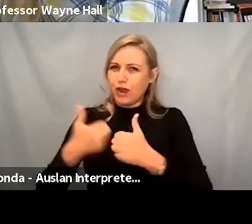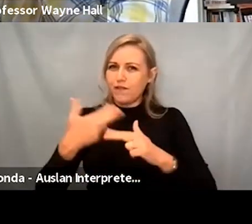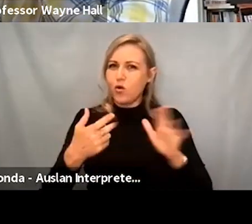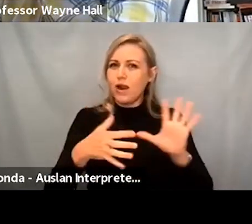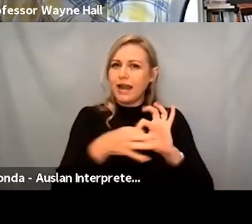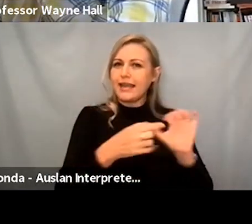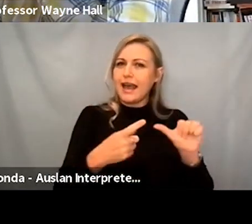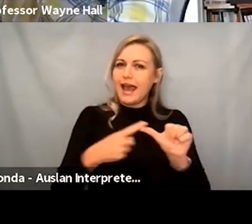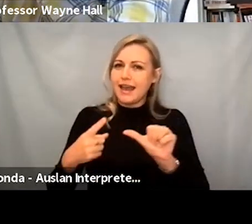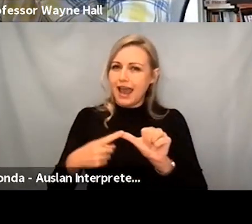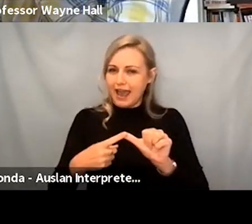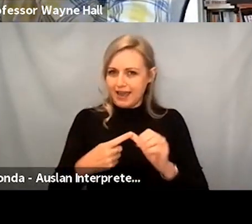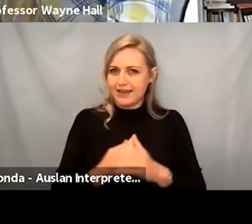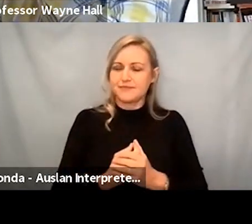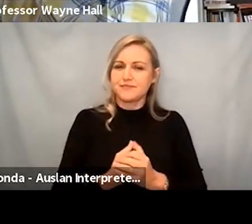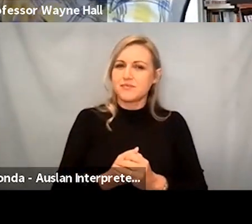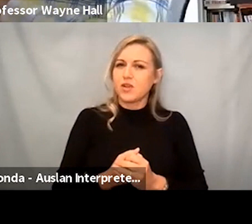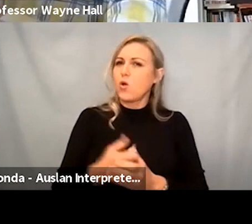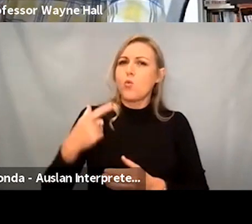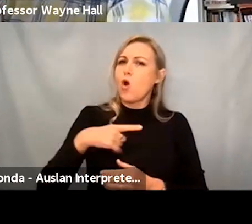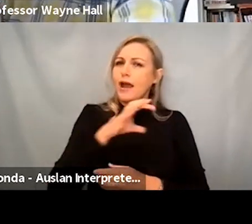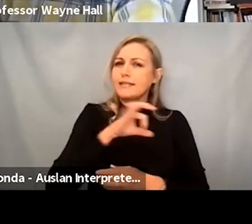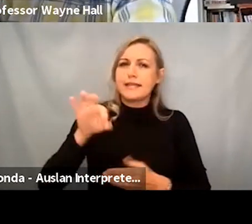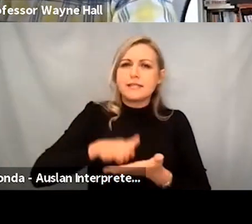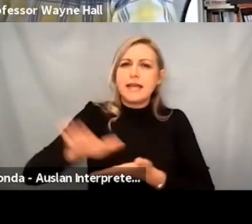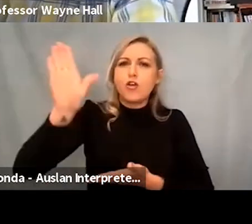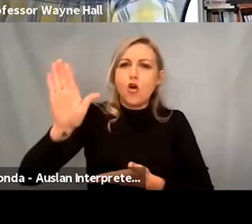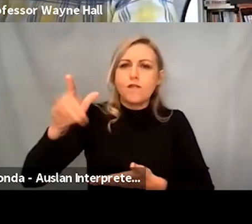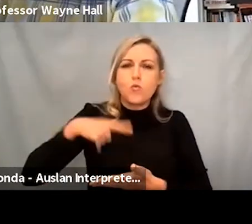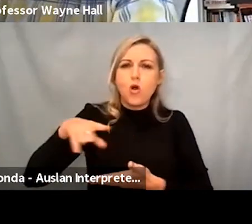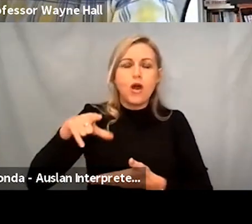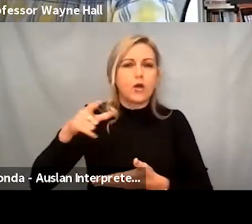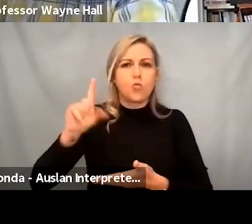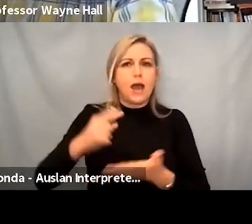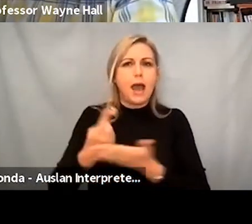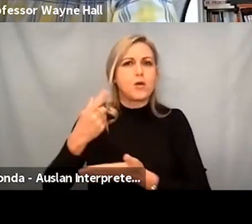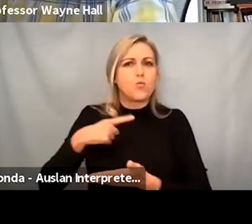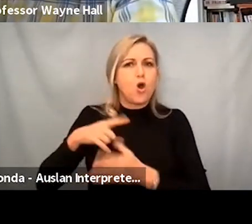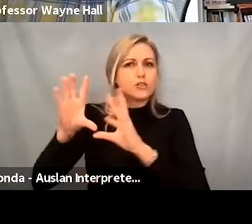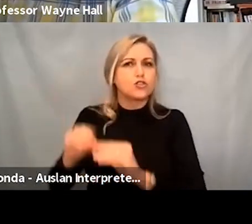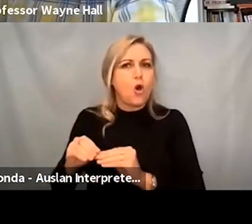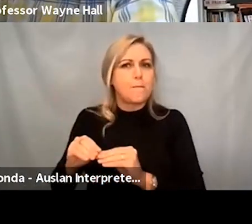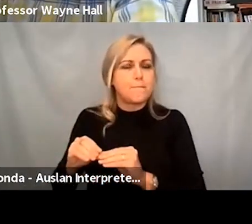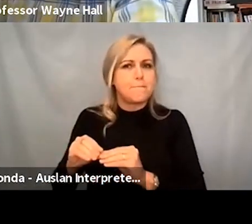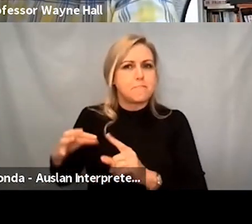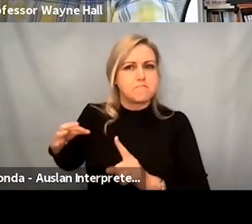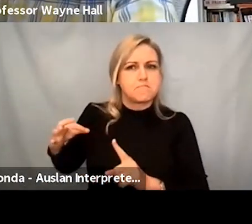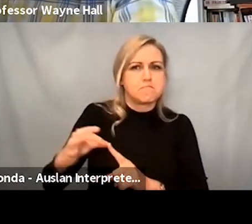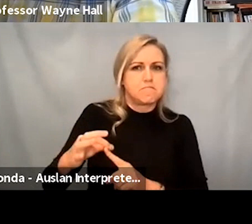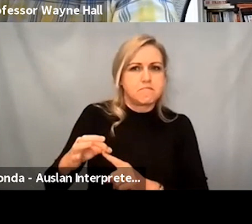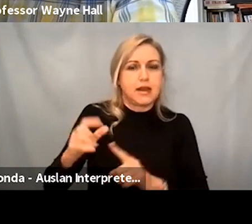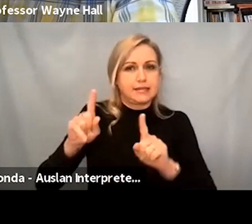research at the time. Why didn't it take off then? Like, what stopped it? I mean, I think there are a couple of things. I